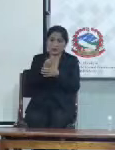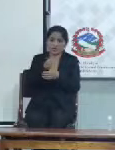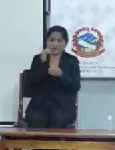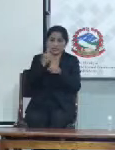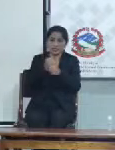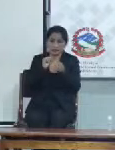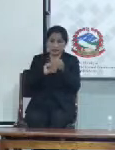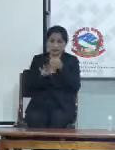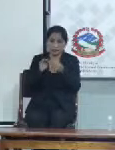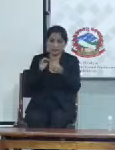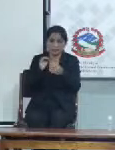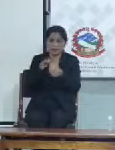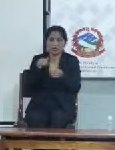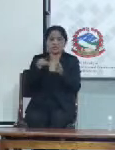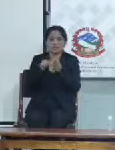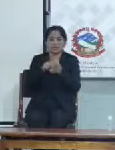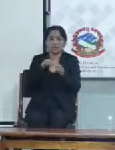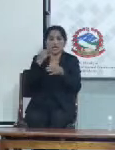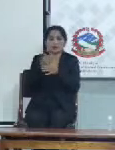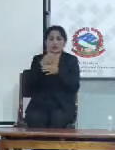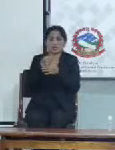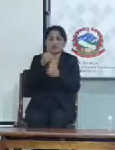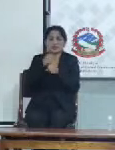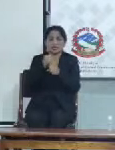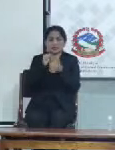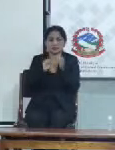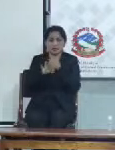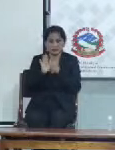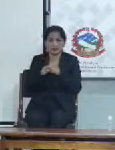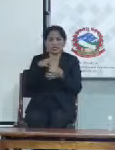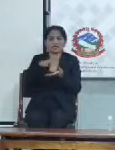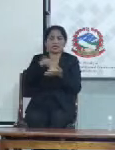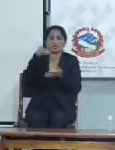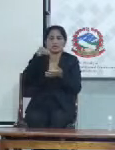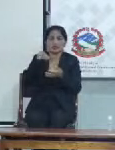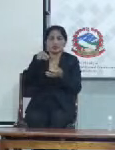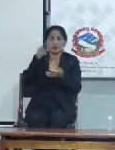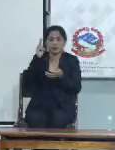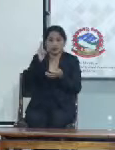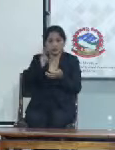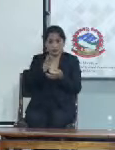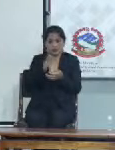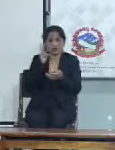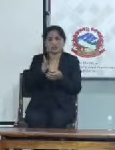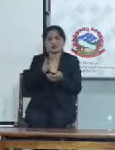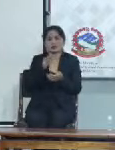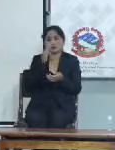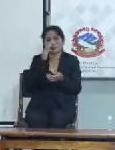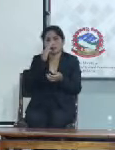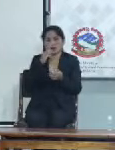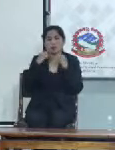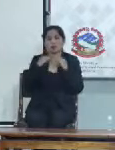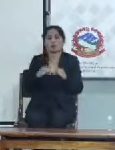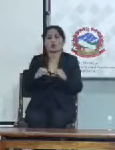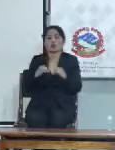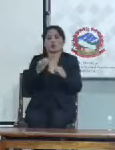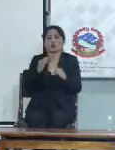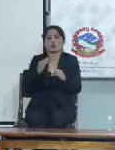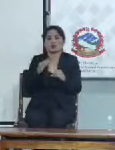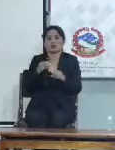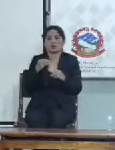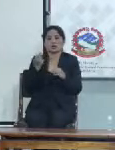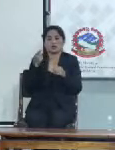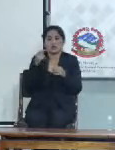a national emergency operation center, and we do have a various frequency that we issued, and we can only talk in that